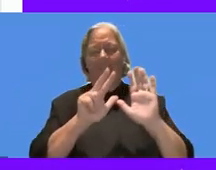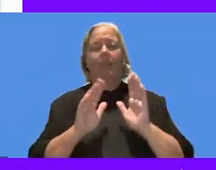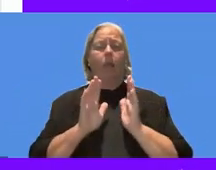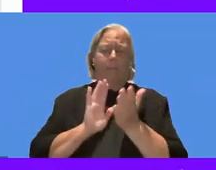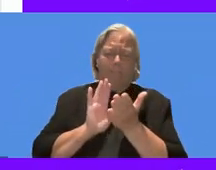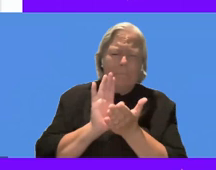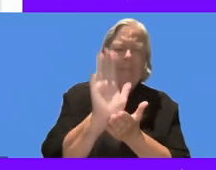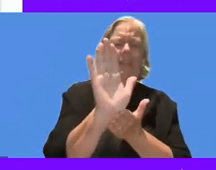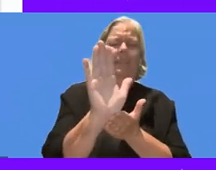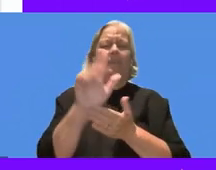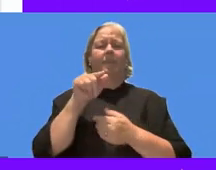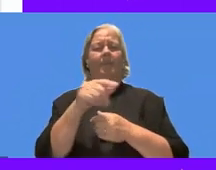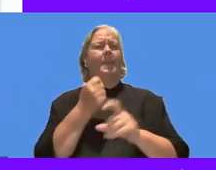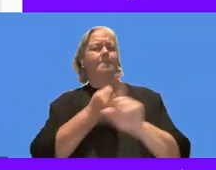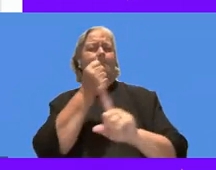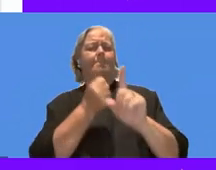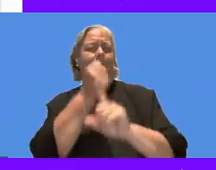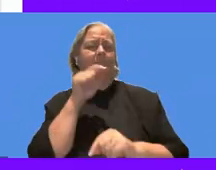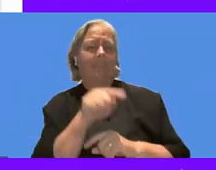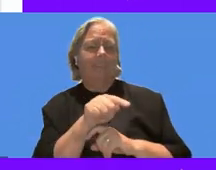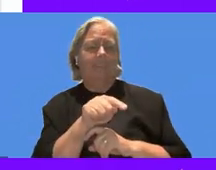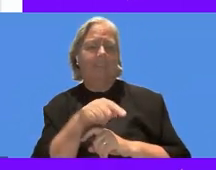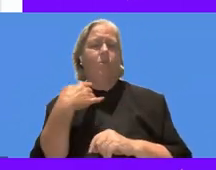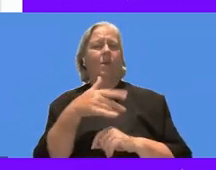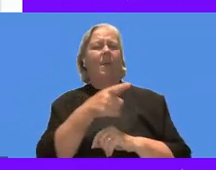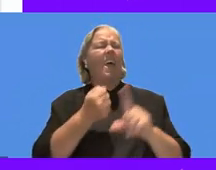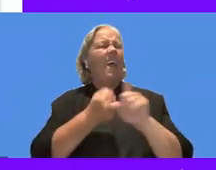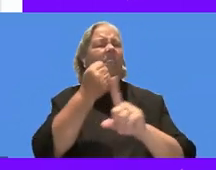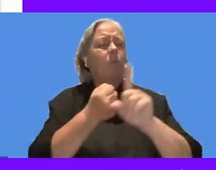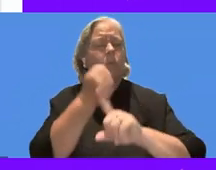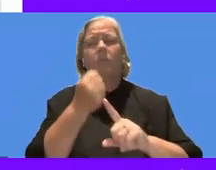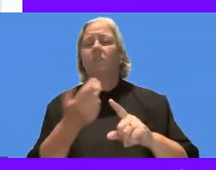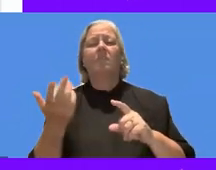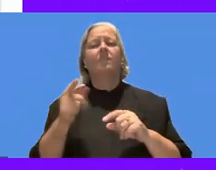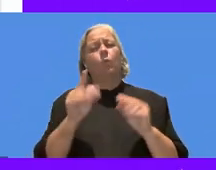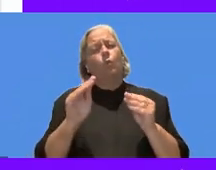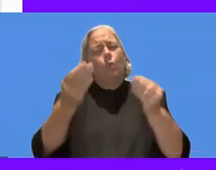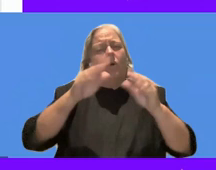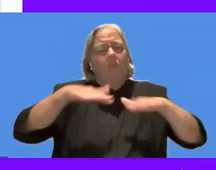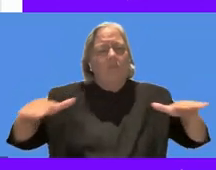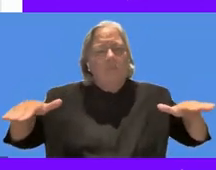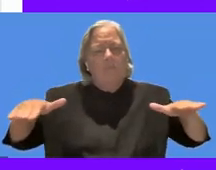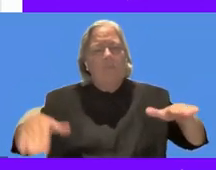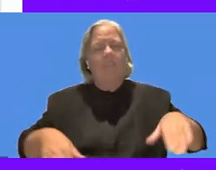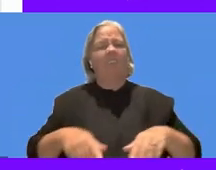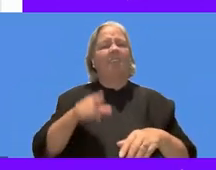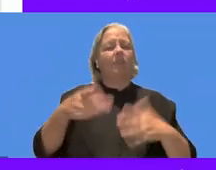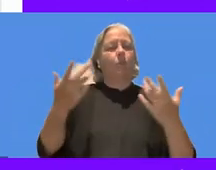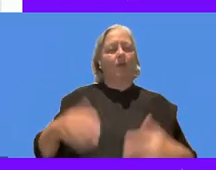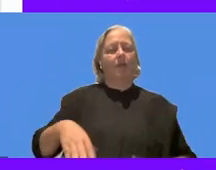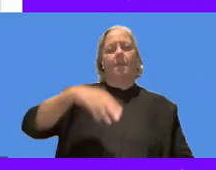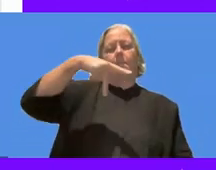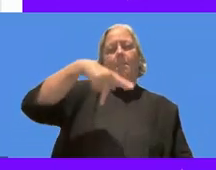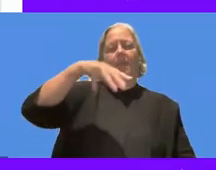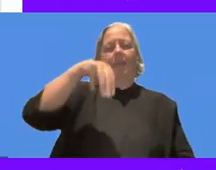This is a multi-year advocacy campaign for adolescents' well-being that seeks to increase attention for adolescents and youth issue, and this